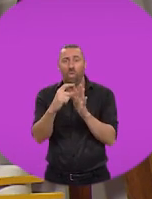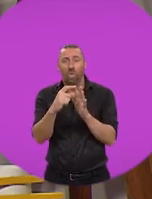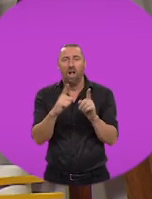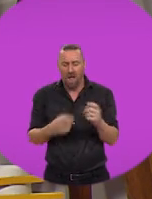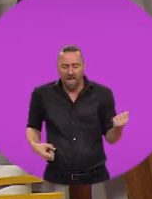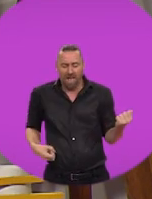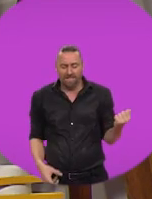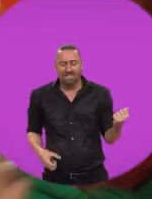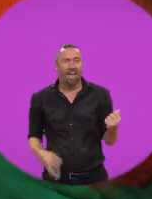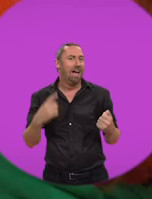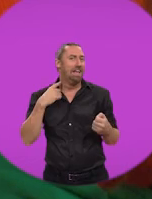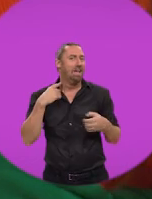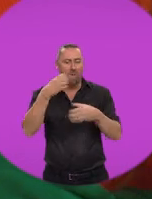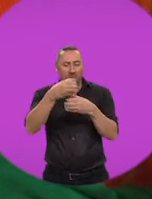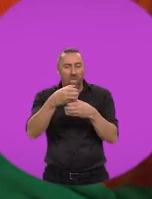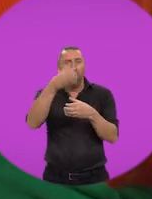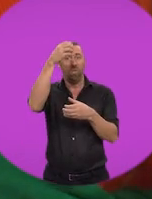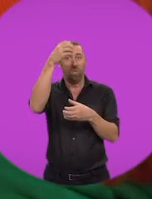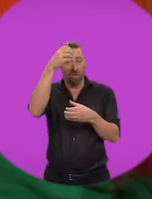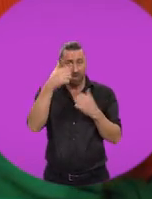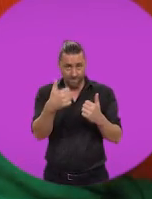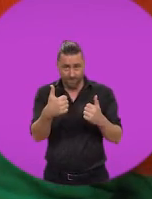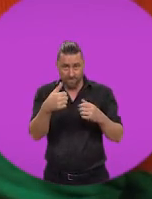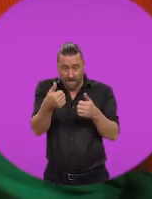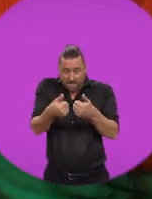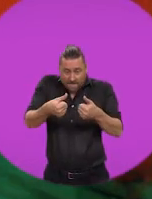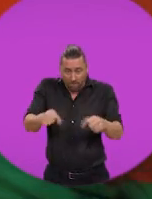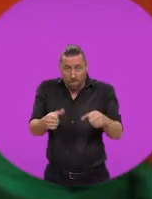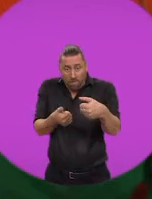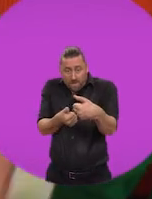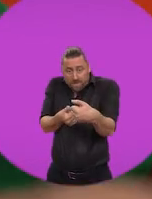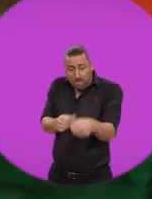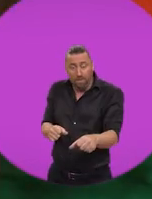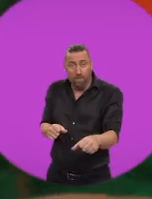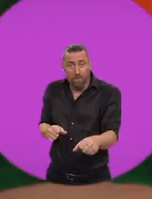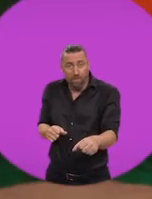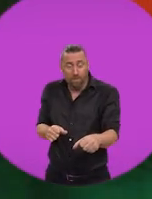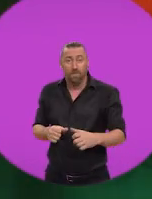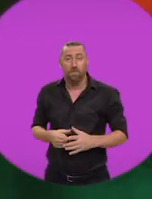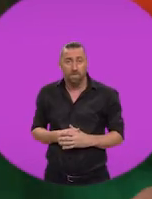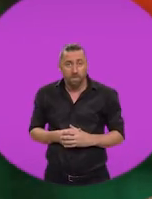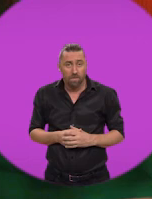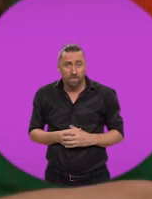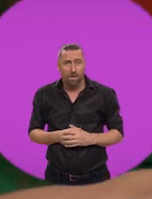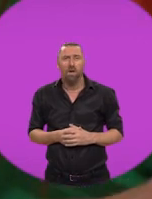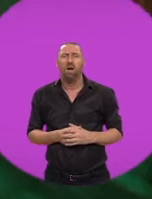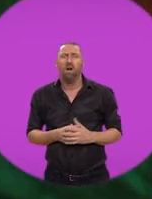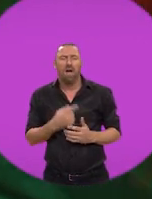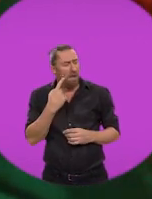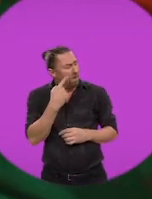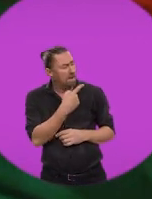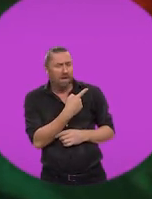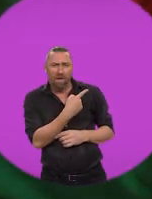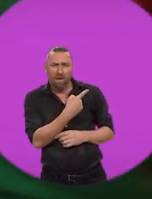neck of the guitar. So we're just gonna stick it down with some tape like so. And you'll notice I've also put some marks,